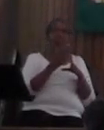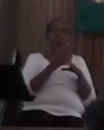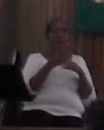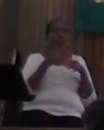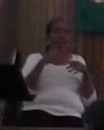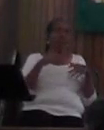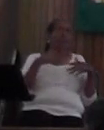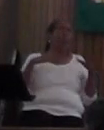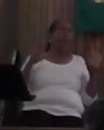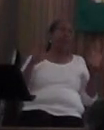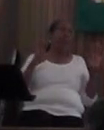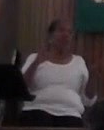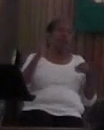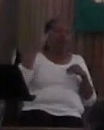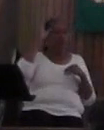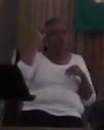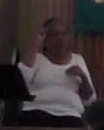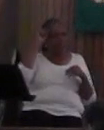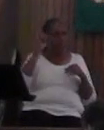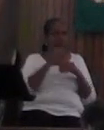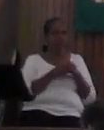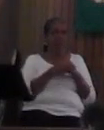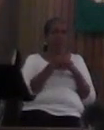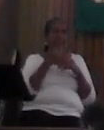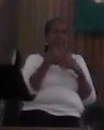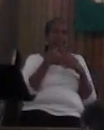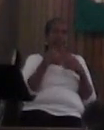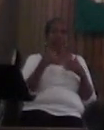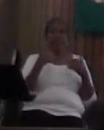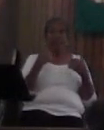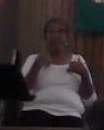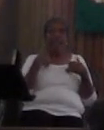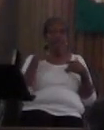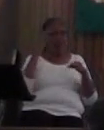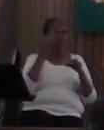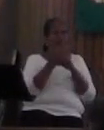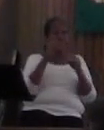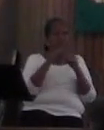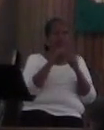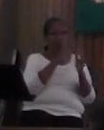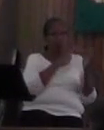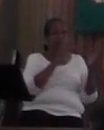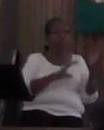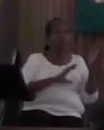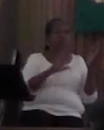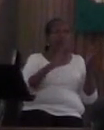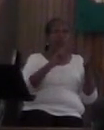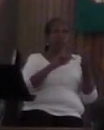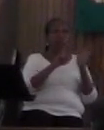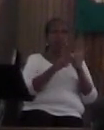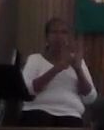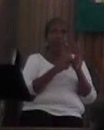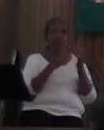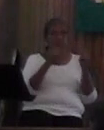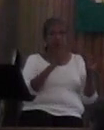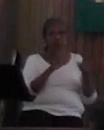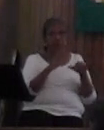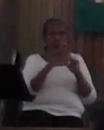a submission to common sense. C.S. Lewis said, "To have faith in Christ means, of course, trying to do all that he